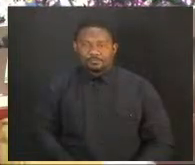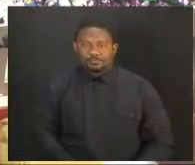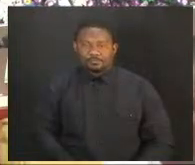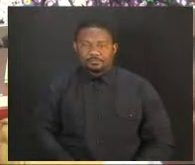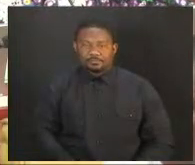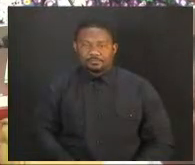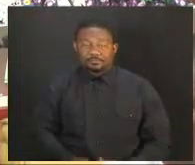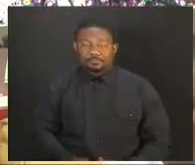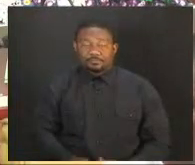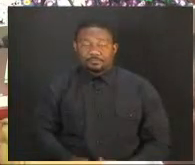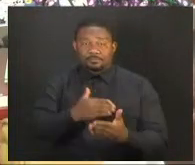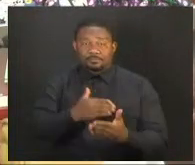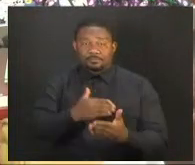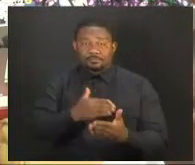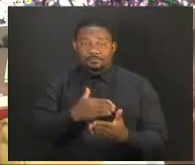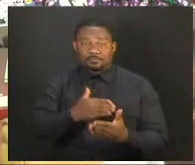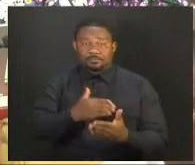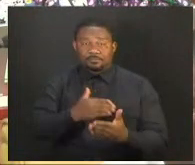page 5,